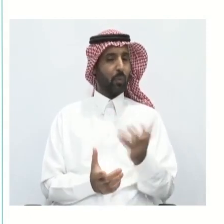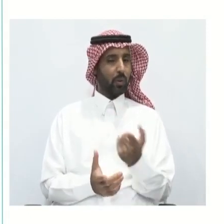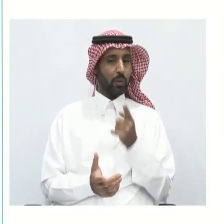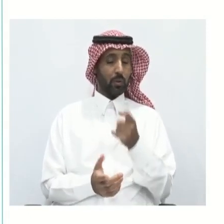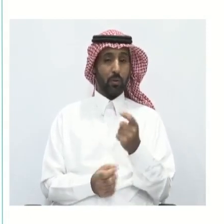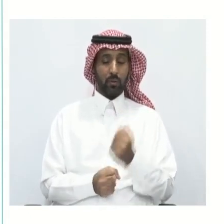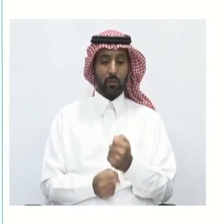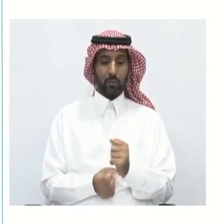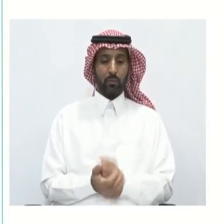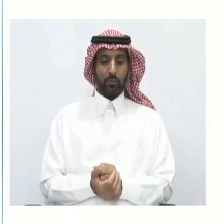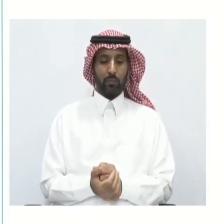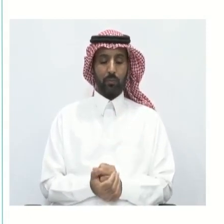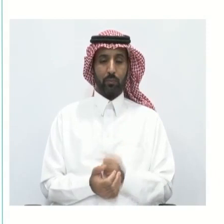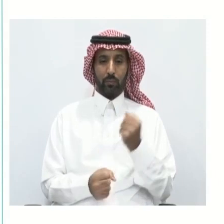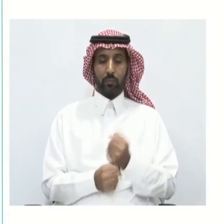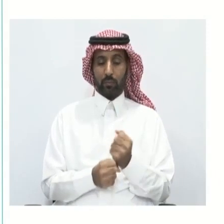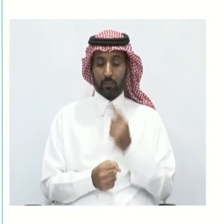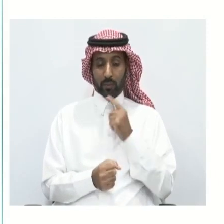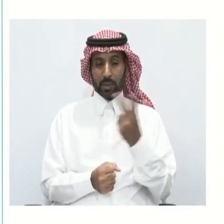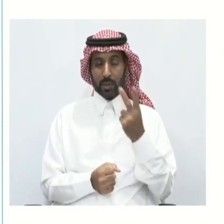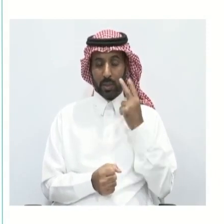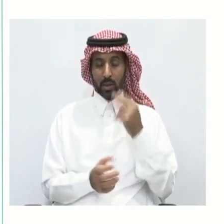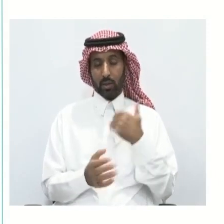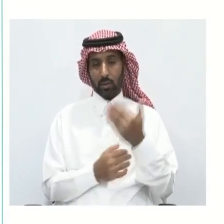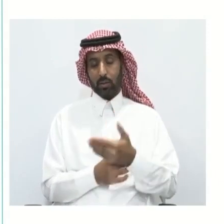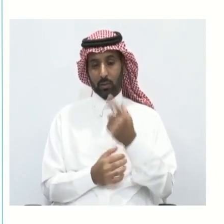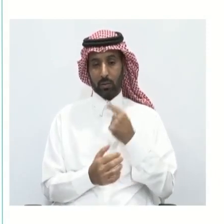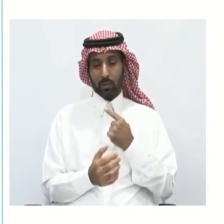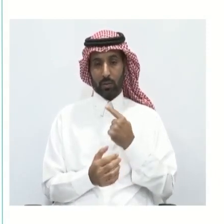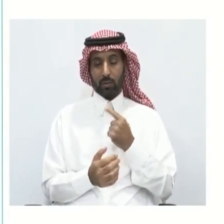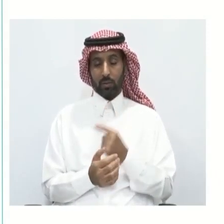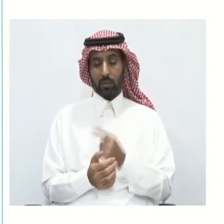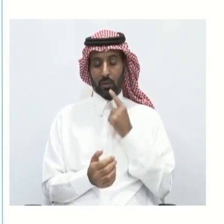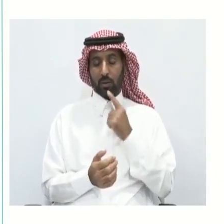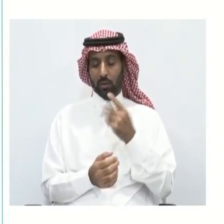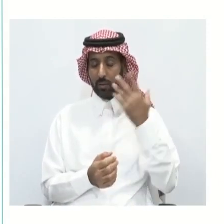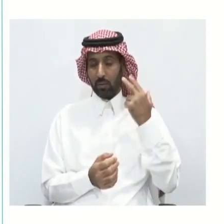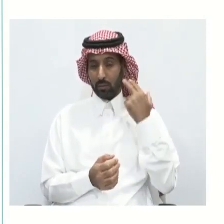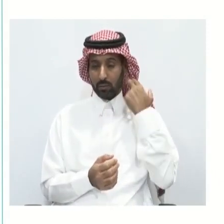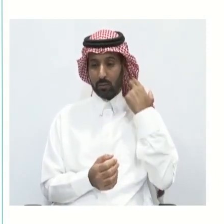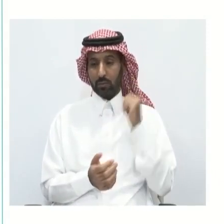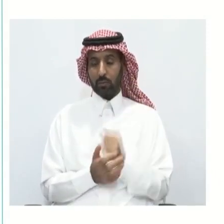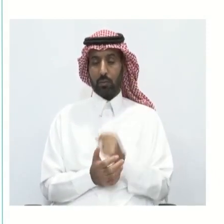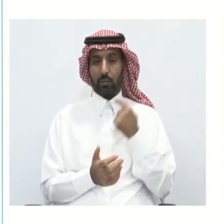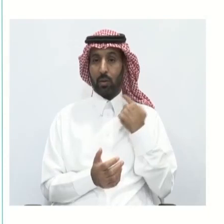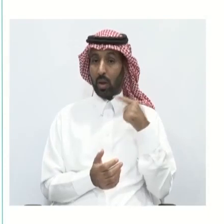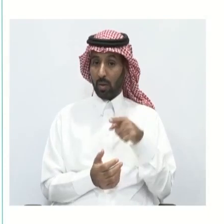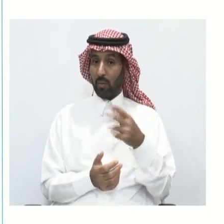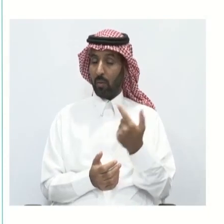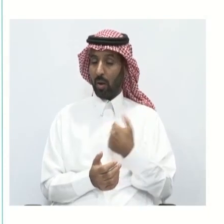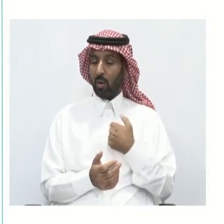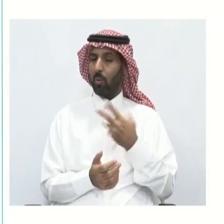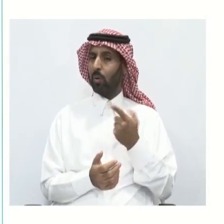to, what are you doing at 2 o'clock next Saturday? I'm getting a haircut. How about you? So you can fill